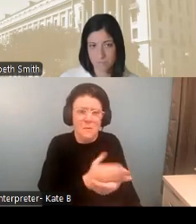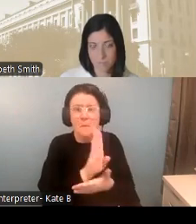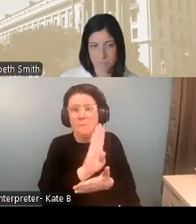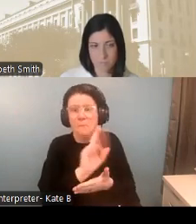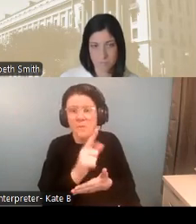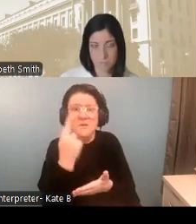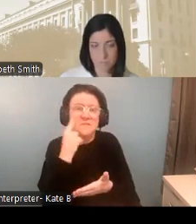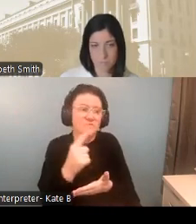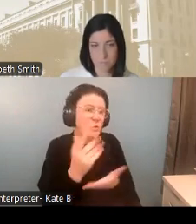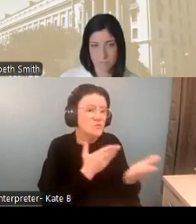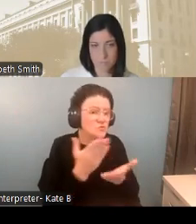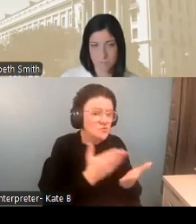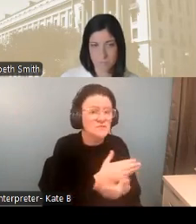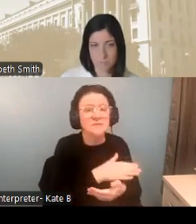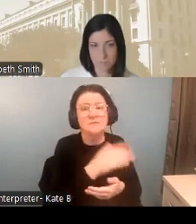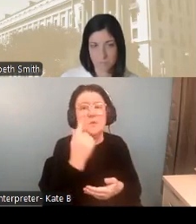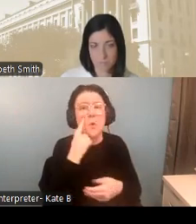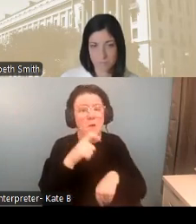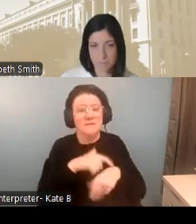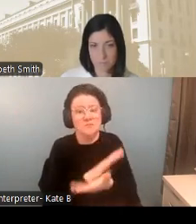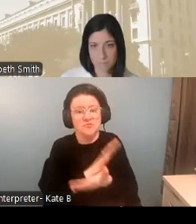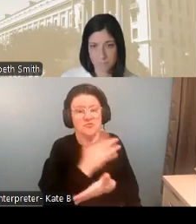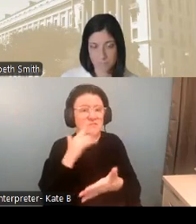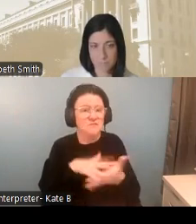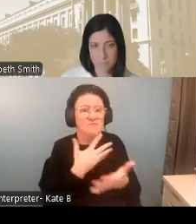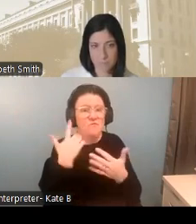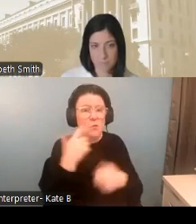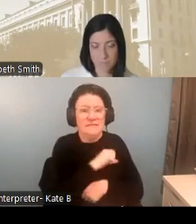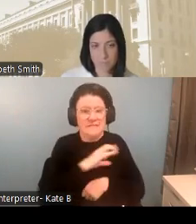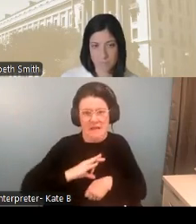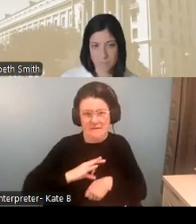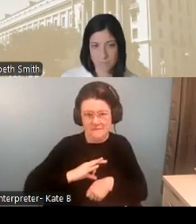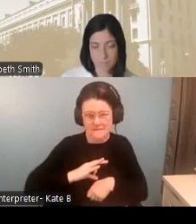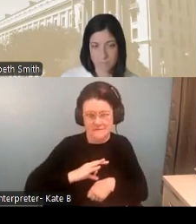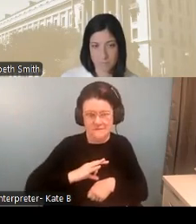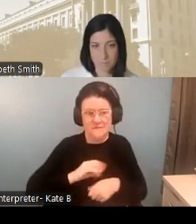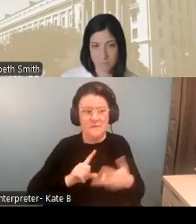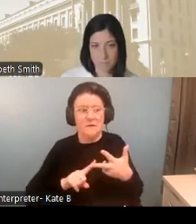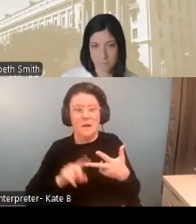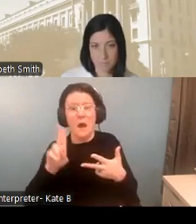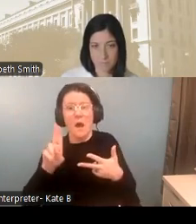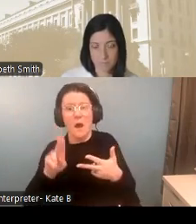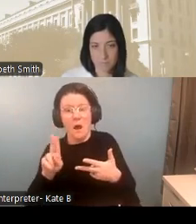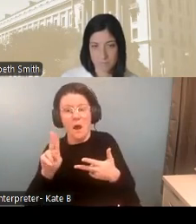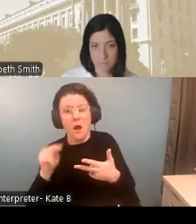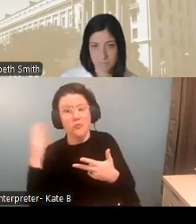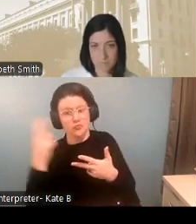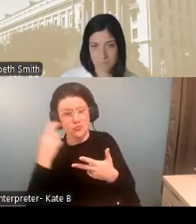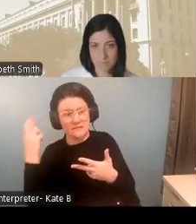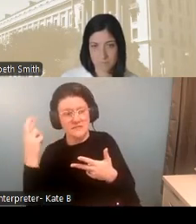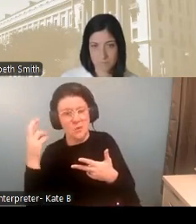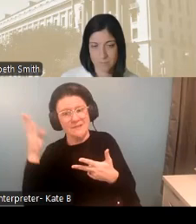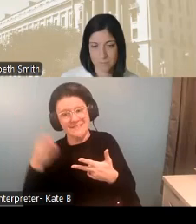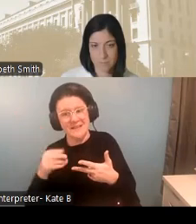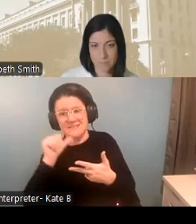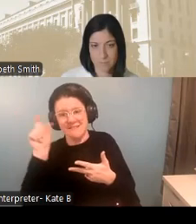and services or timesheets for personnel charges. For unreasonable costs, we generally use the question, would